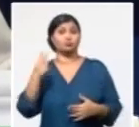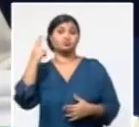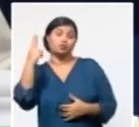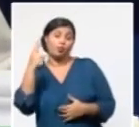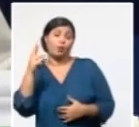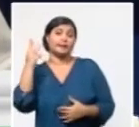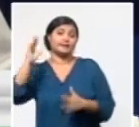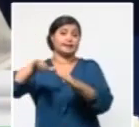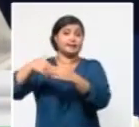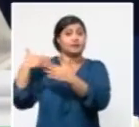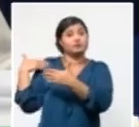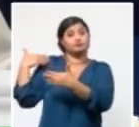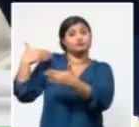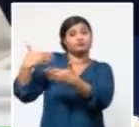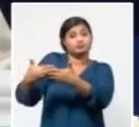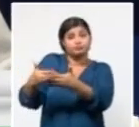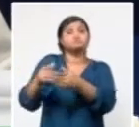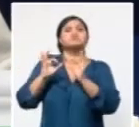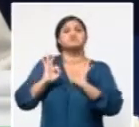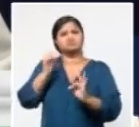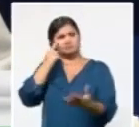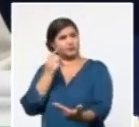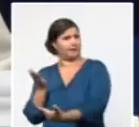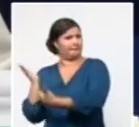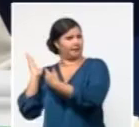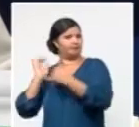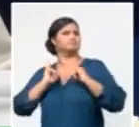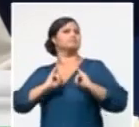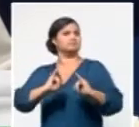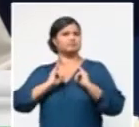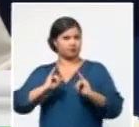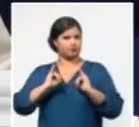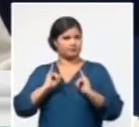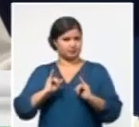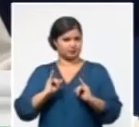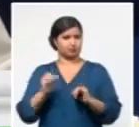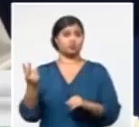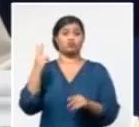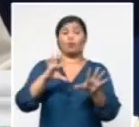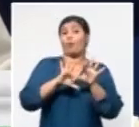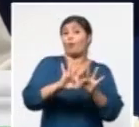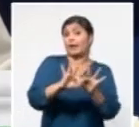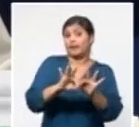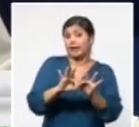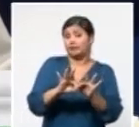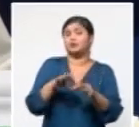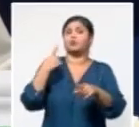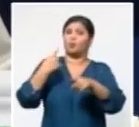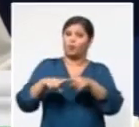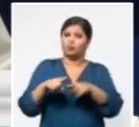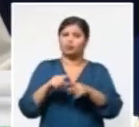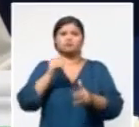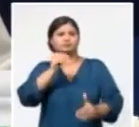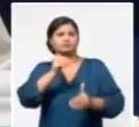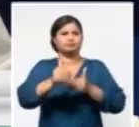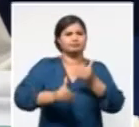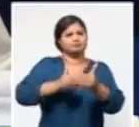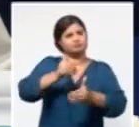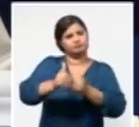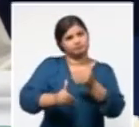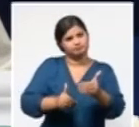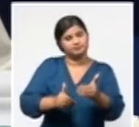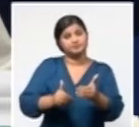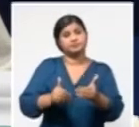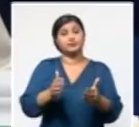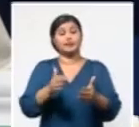days. They are in a stable critical condition, and we already And we already